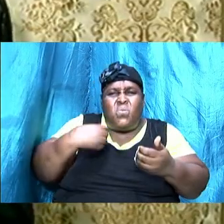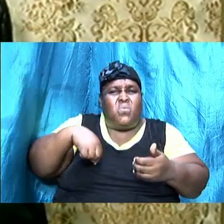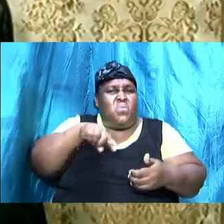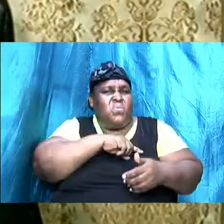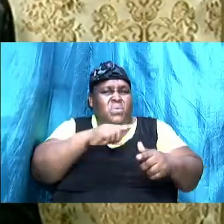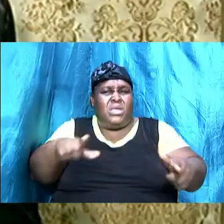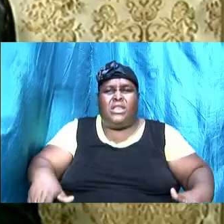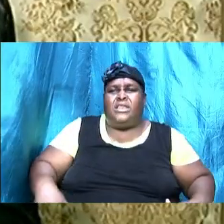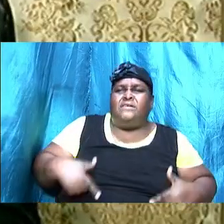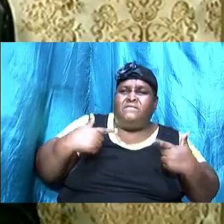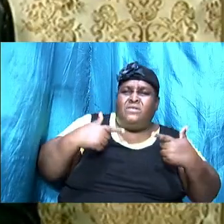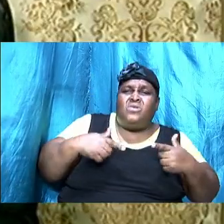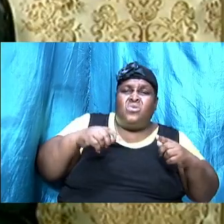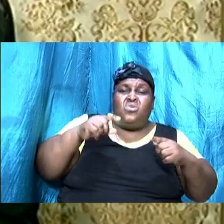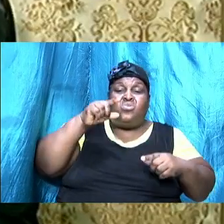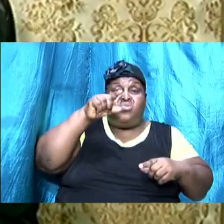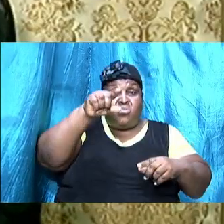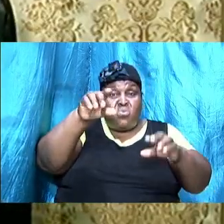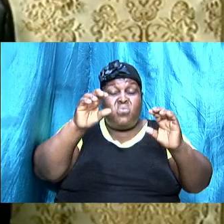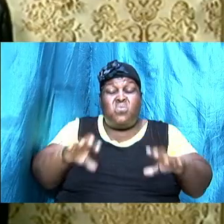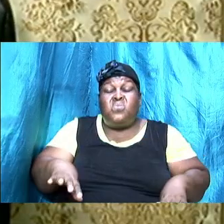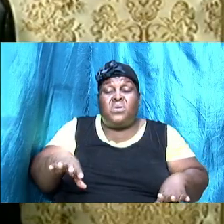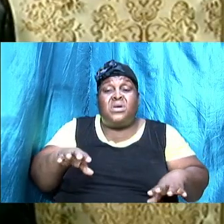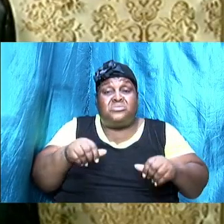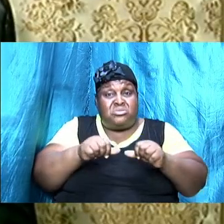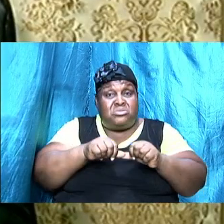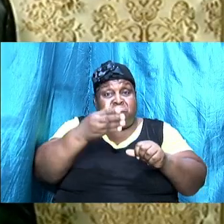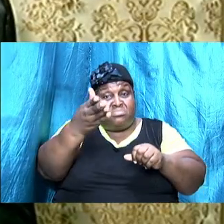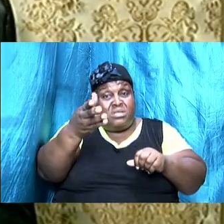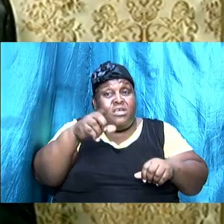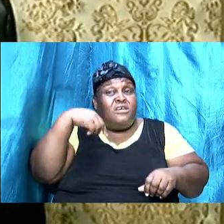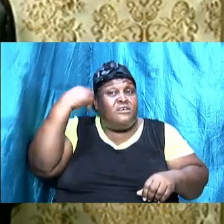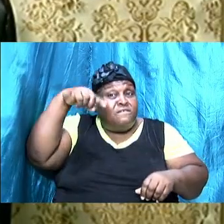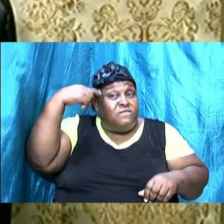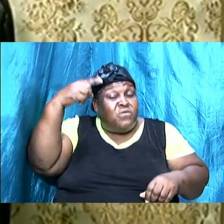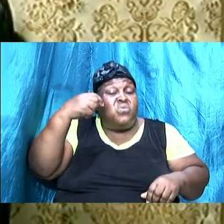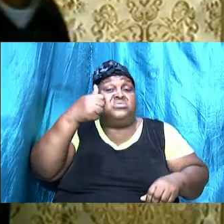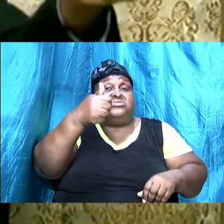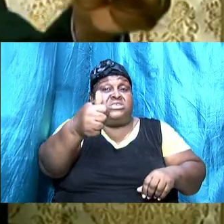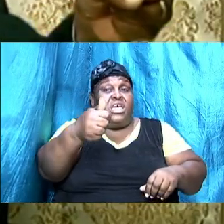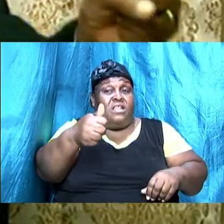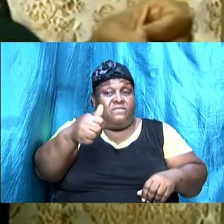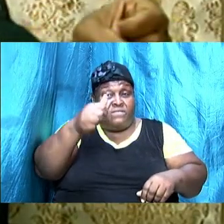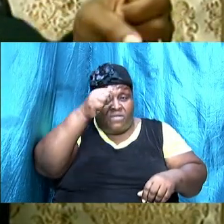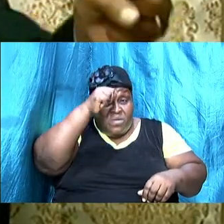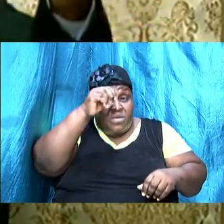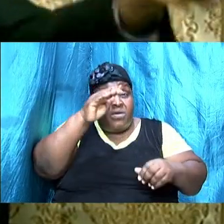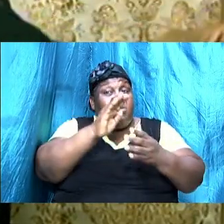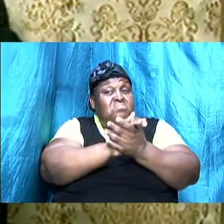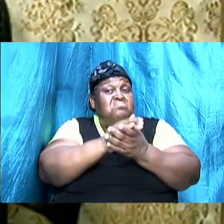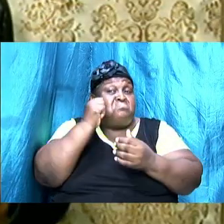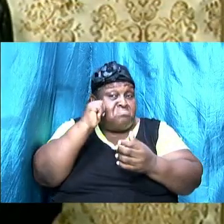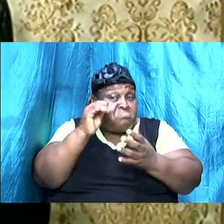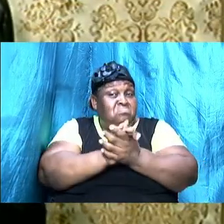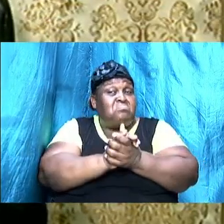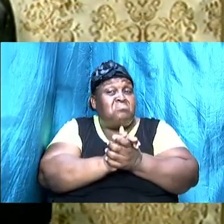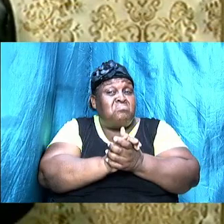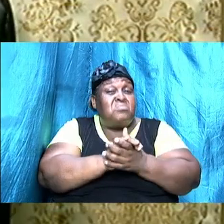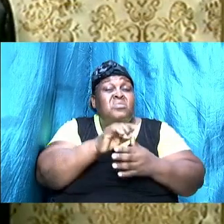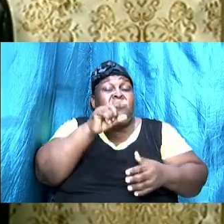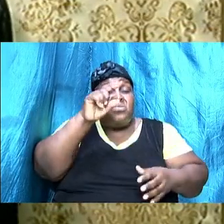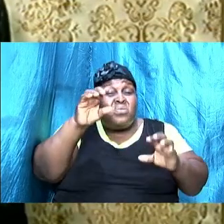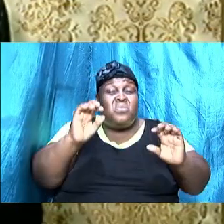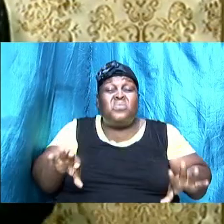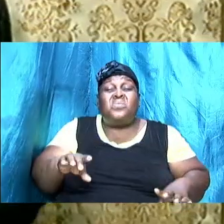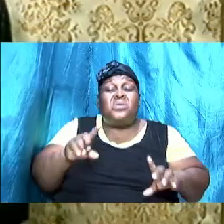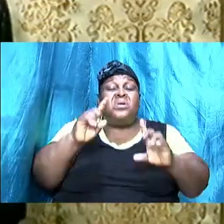women of God that are married. You can go off husband with your son away